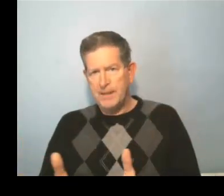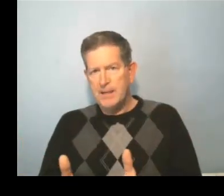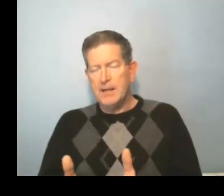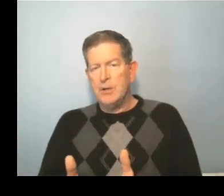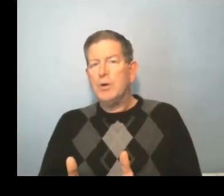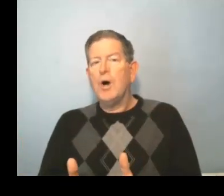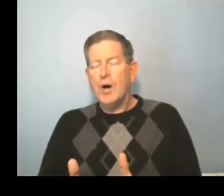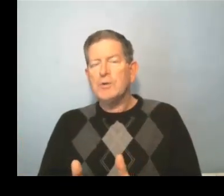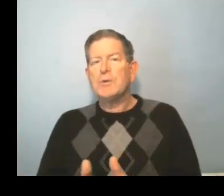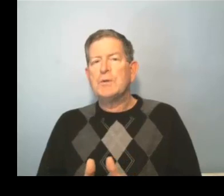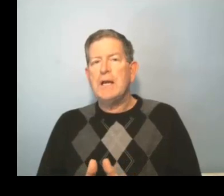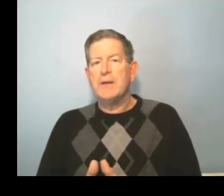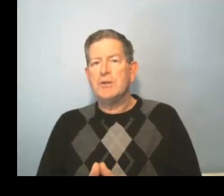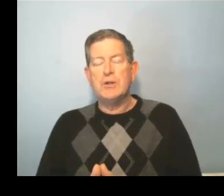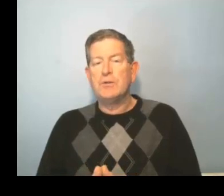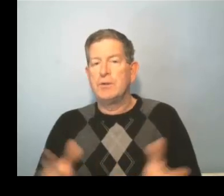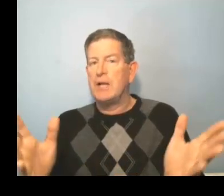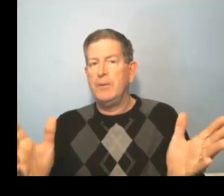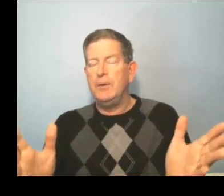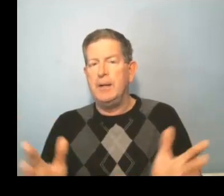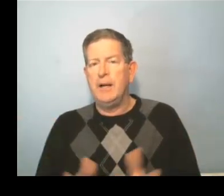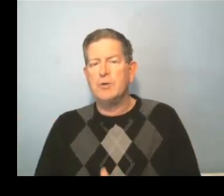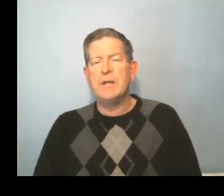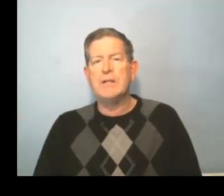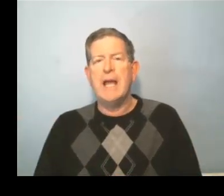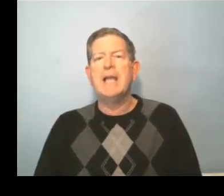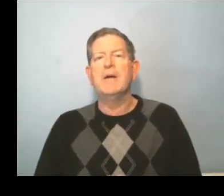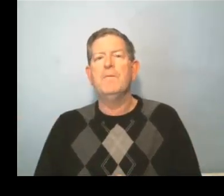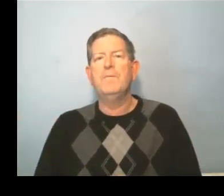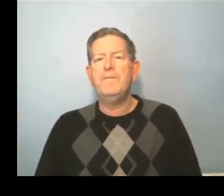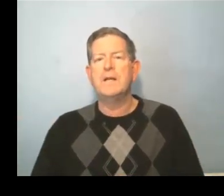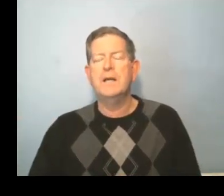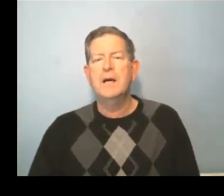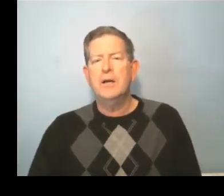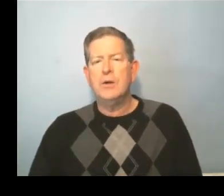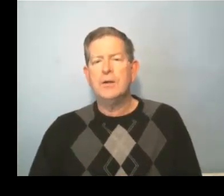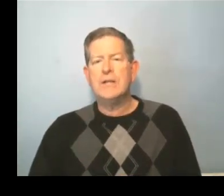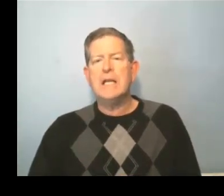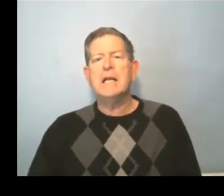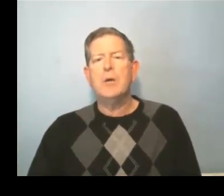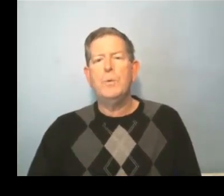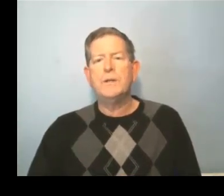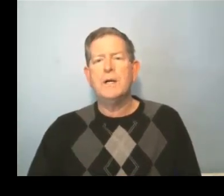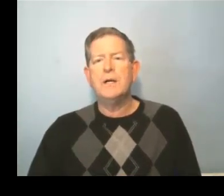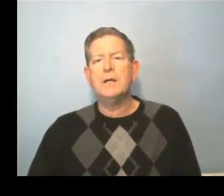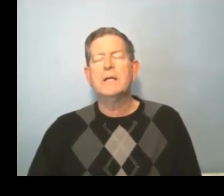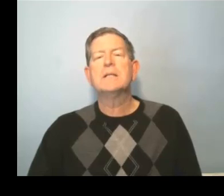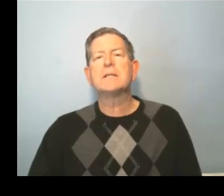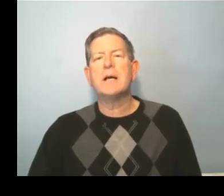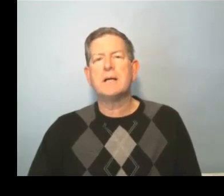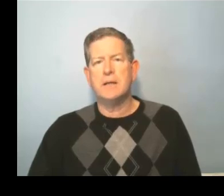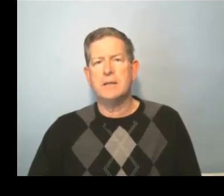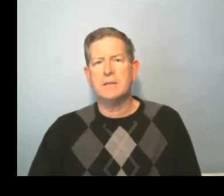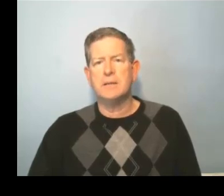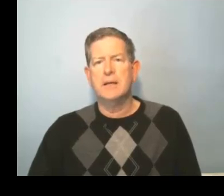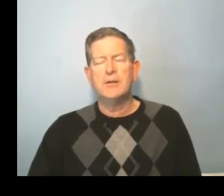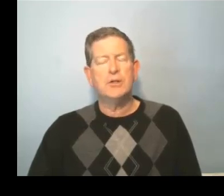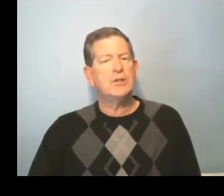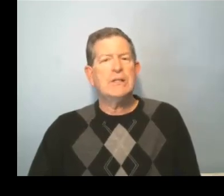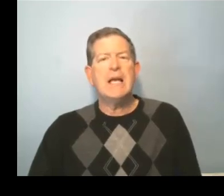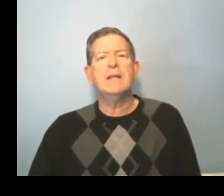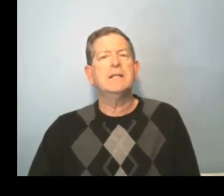system, you can also say this, just like we do in English. We can say 8:50. You can say il est